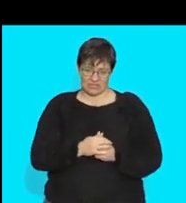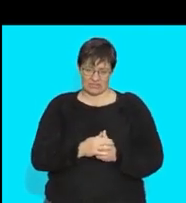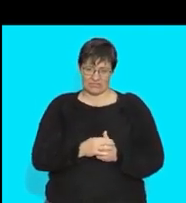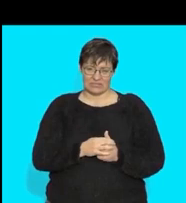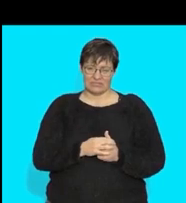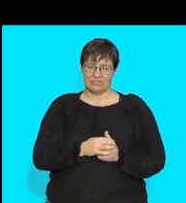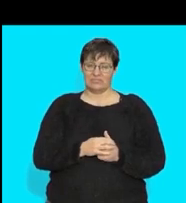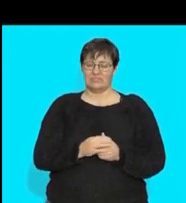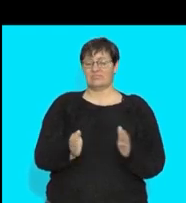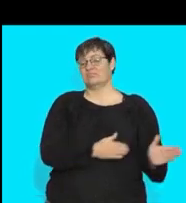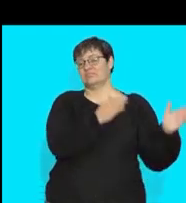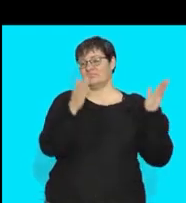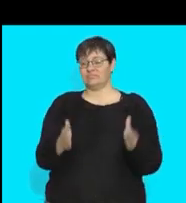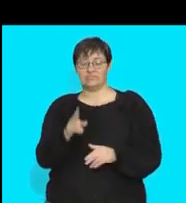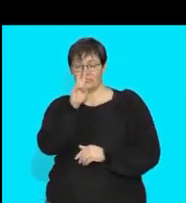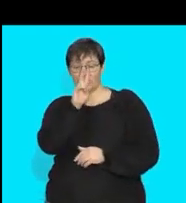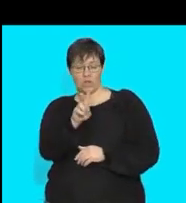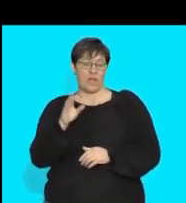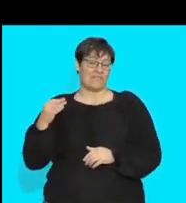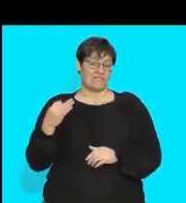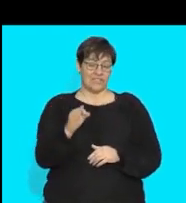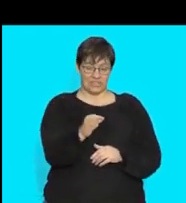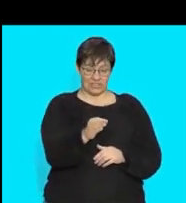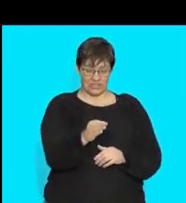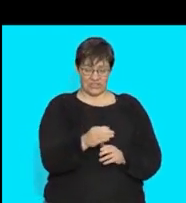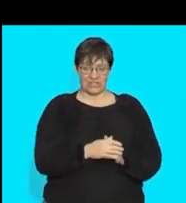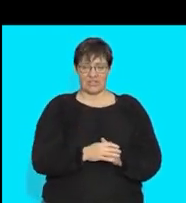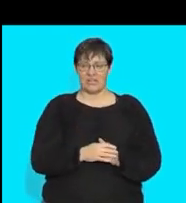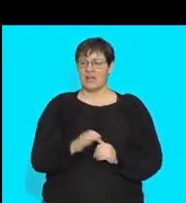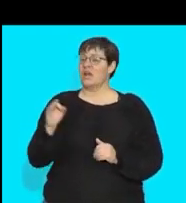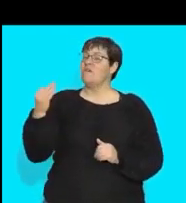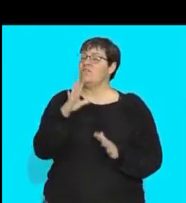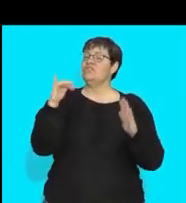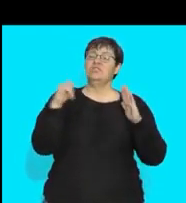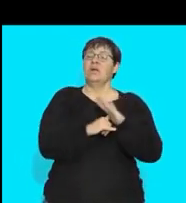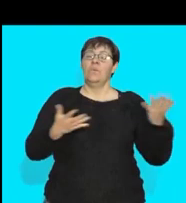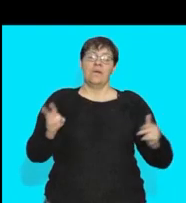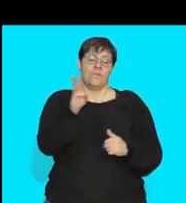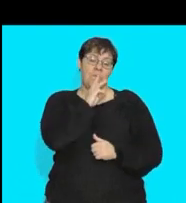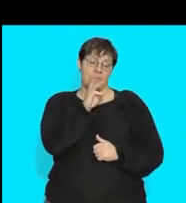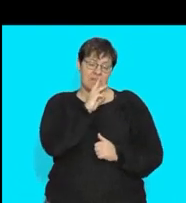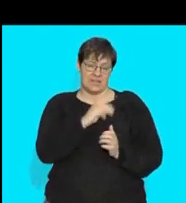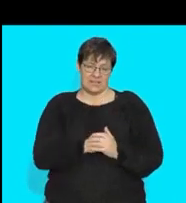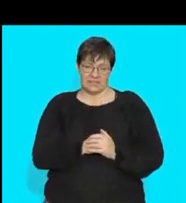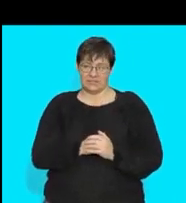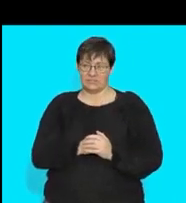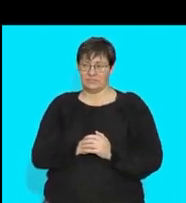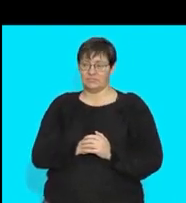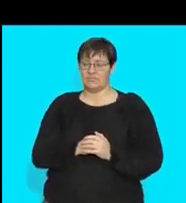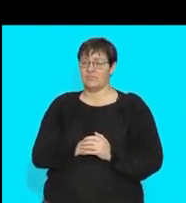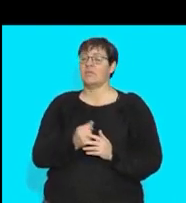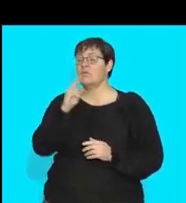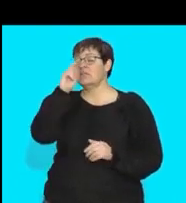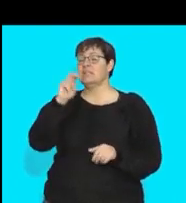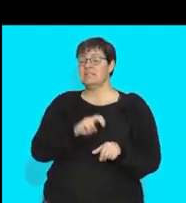surface. Then you looked at the example of a fish, and a fish lives in water, and because it lives in water,